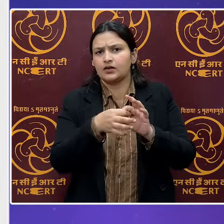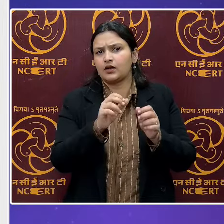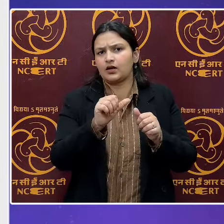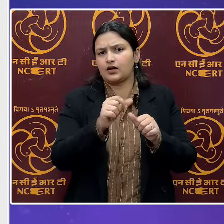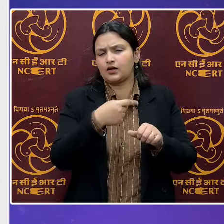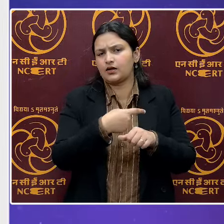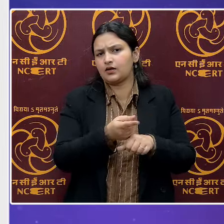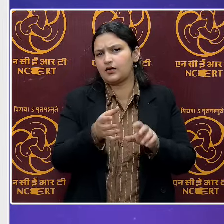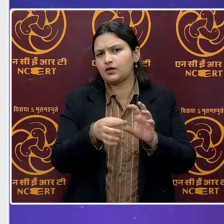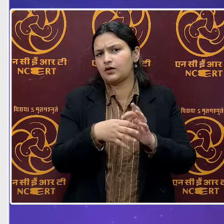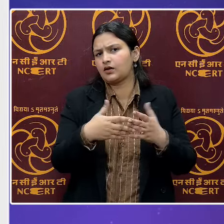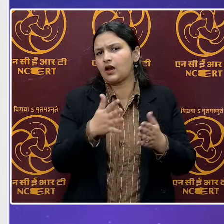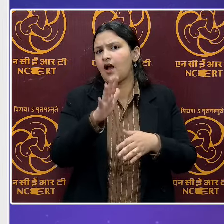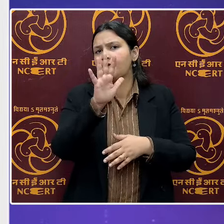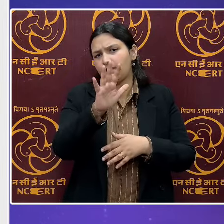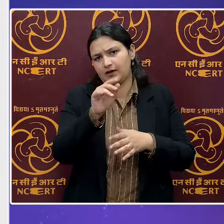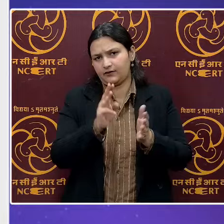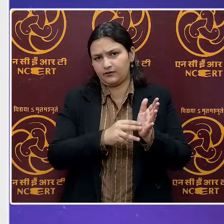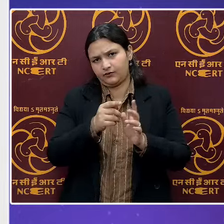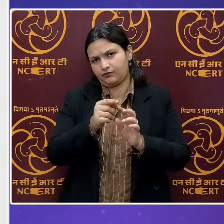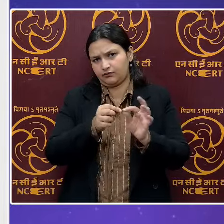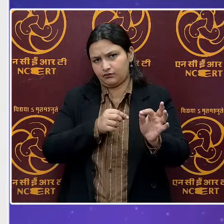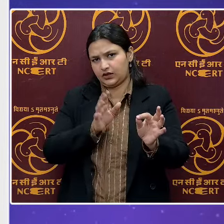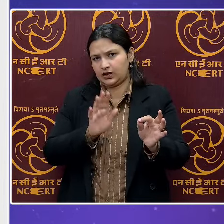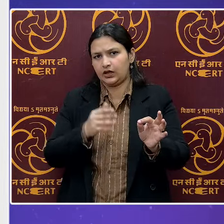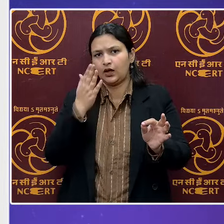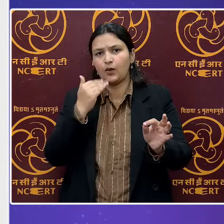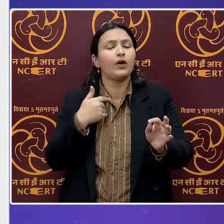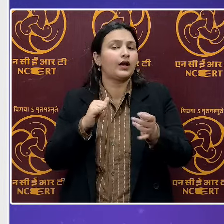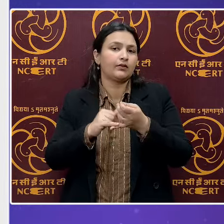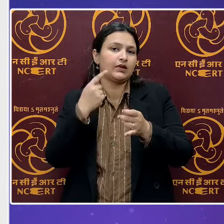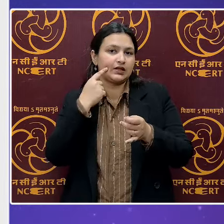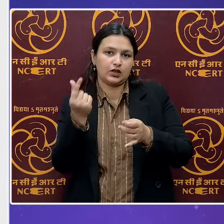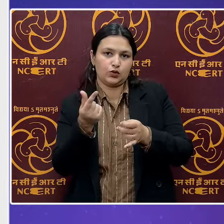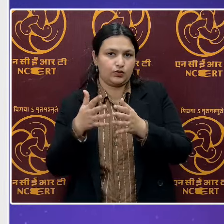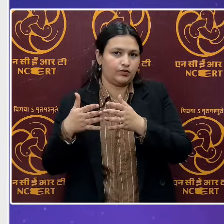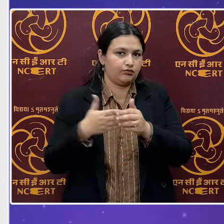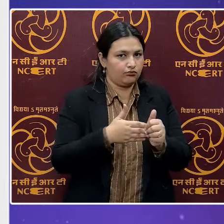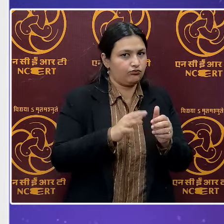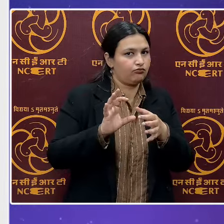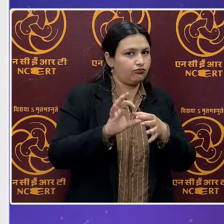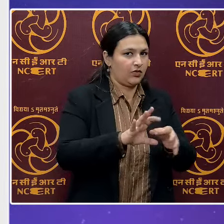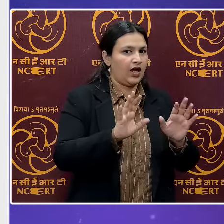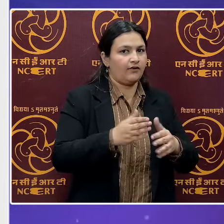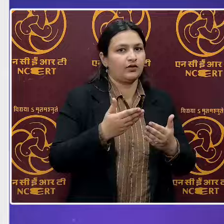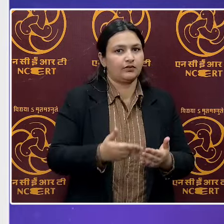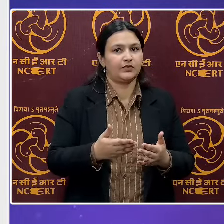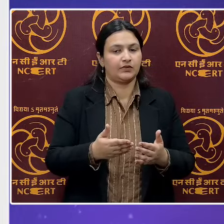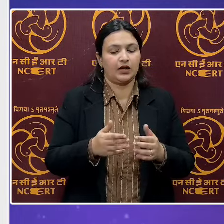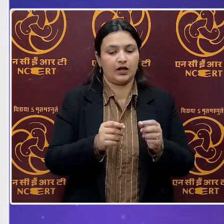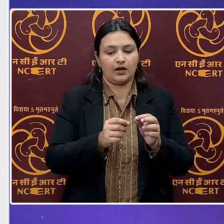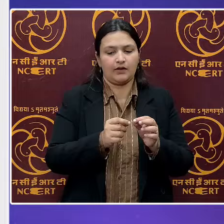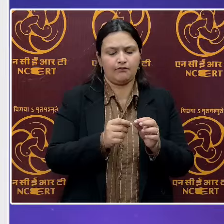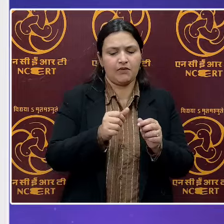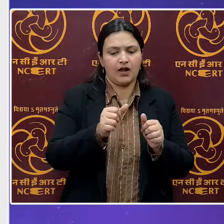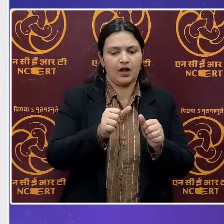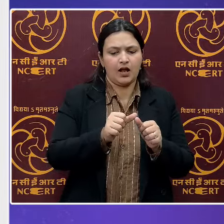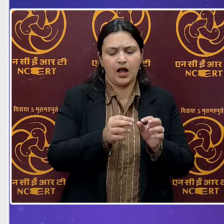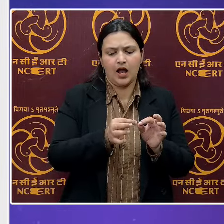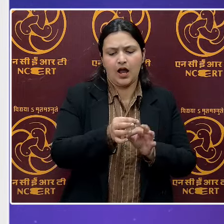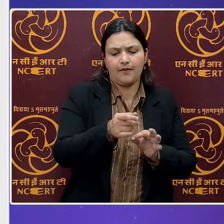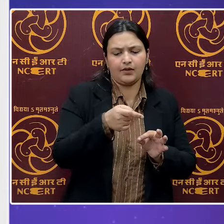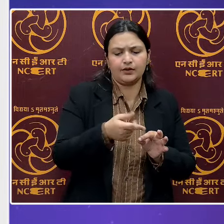meter because we are considering SI unit. Okay. So in this case, amplitude is 5 meter. Now